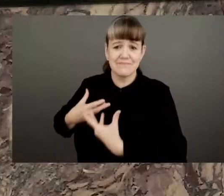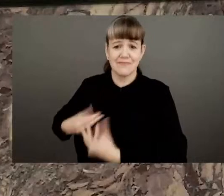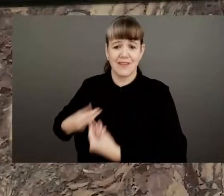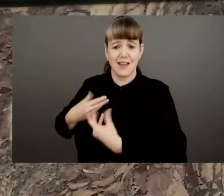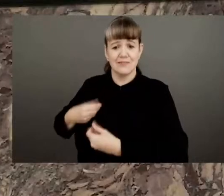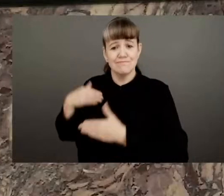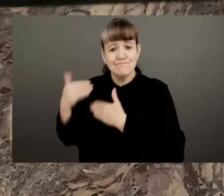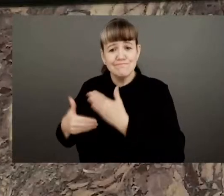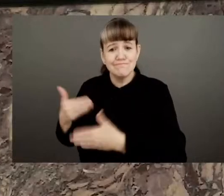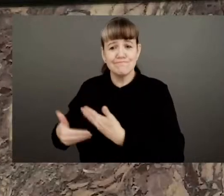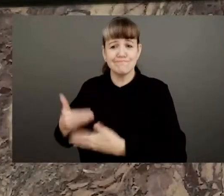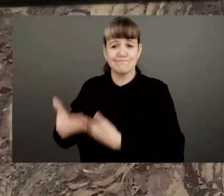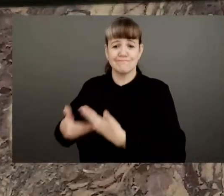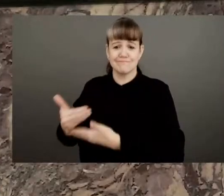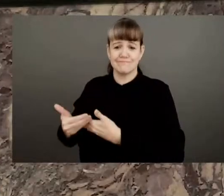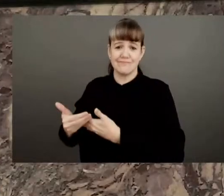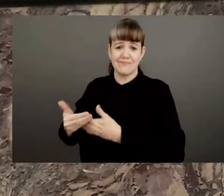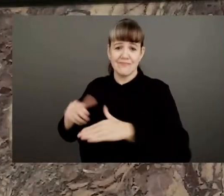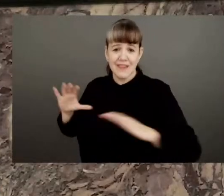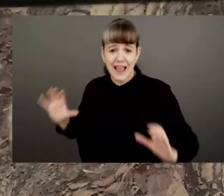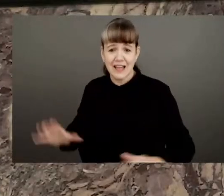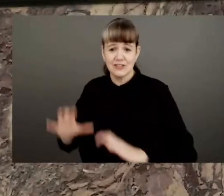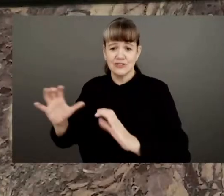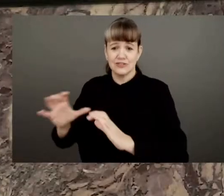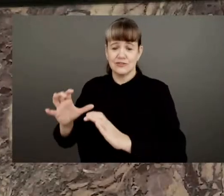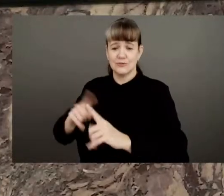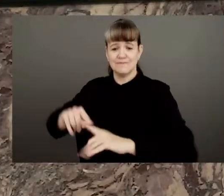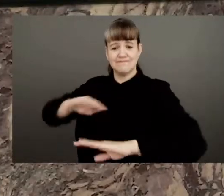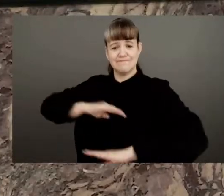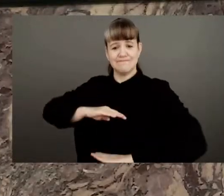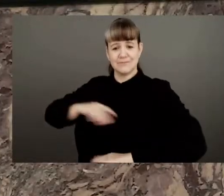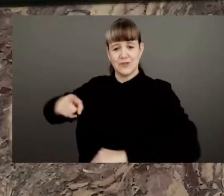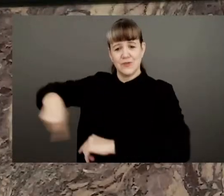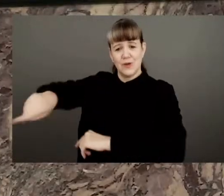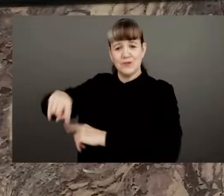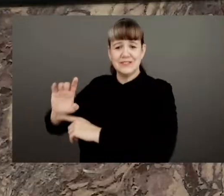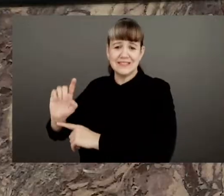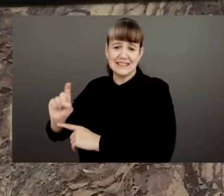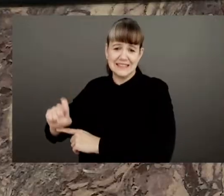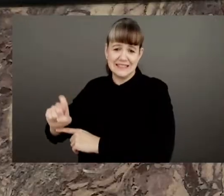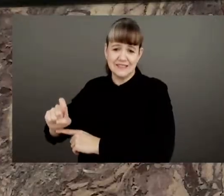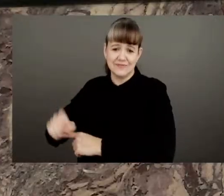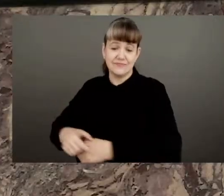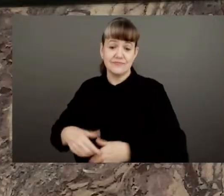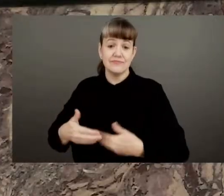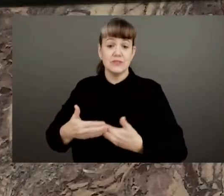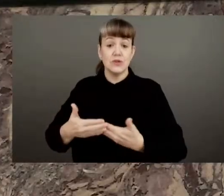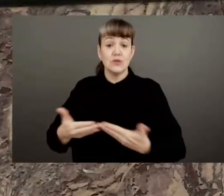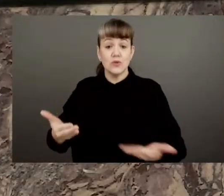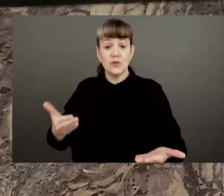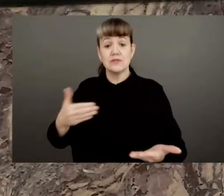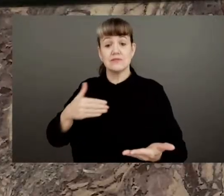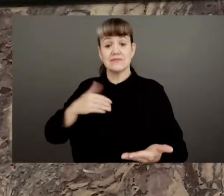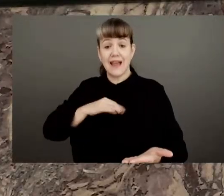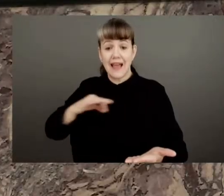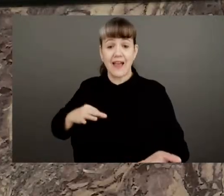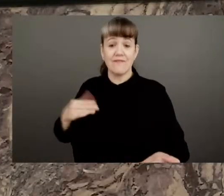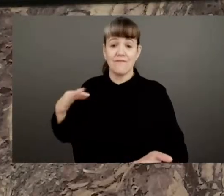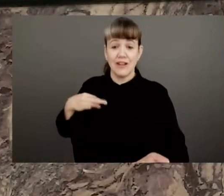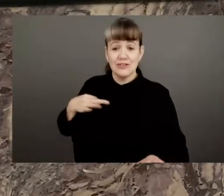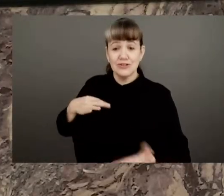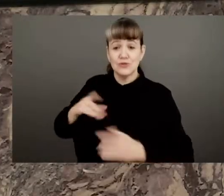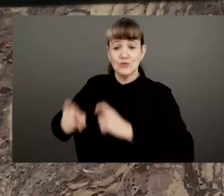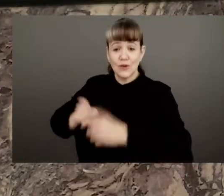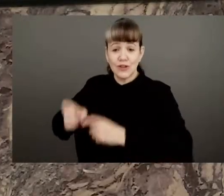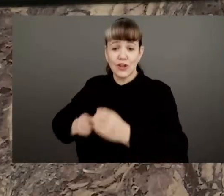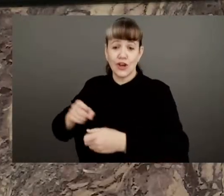the staff, volunteers, donors, and partners who make this program possible, thank you. Your work reflects the